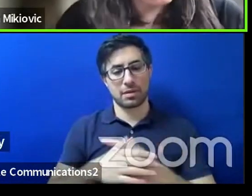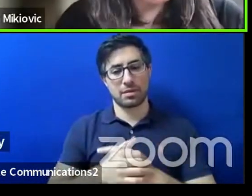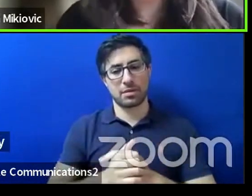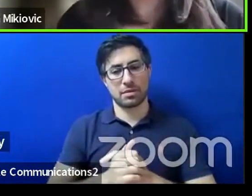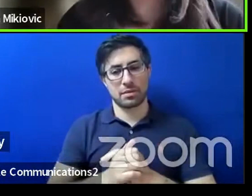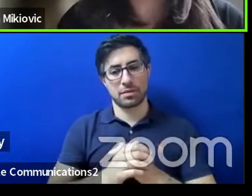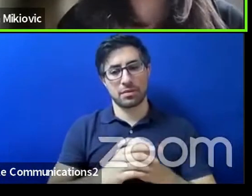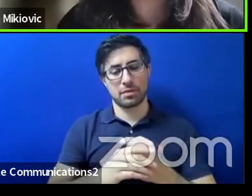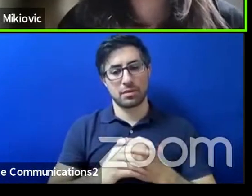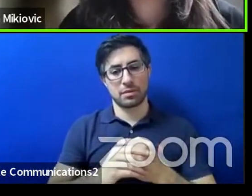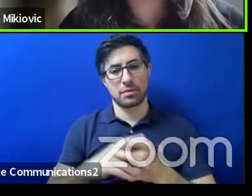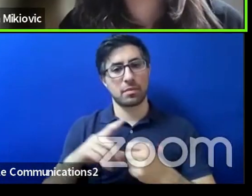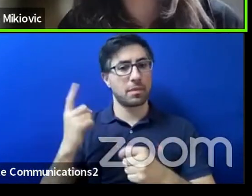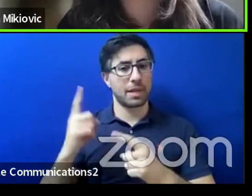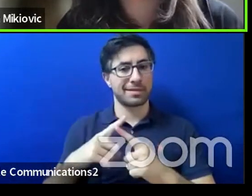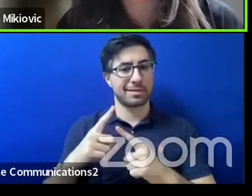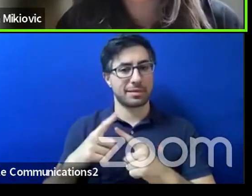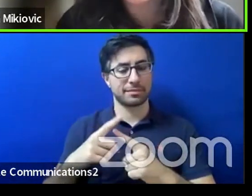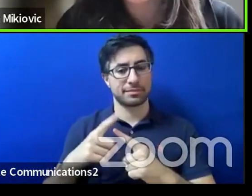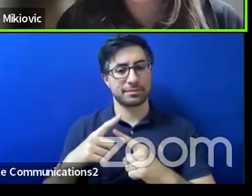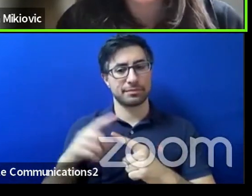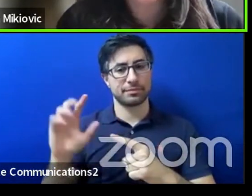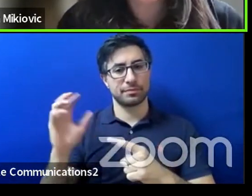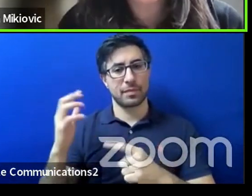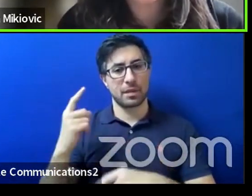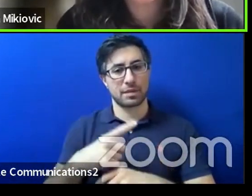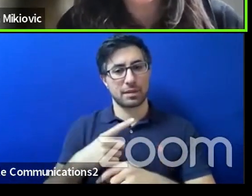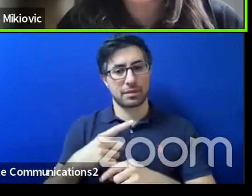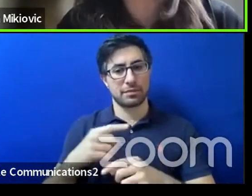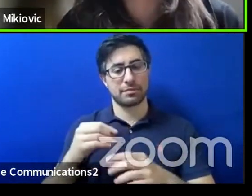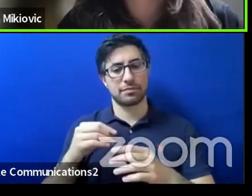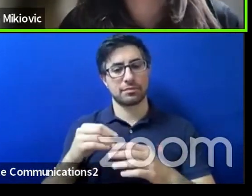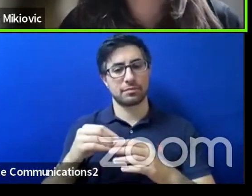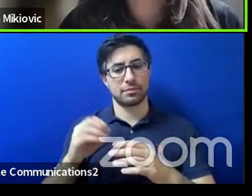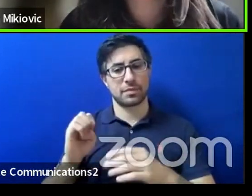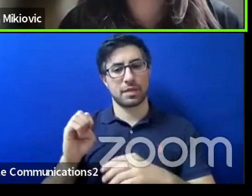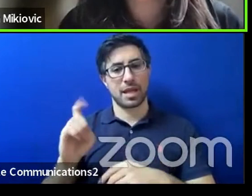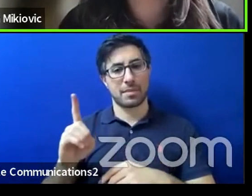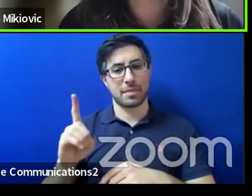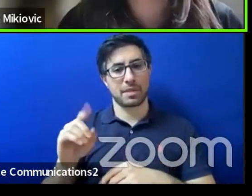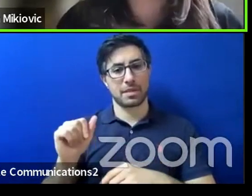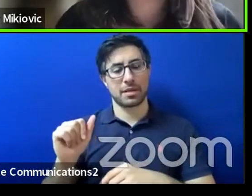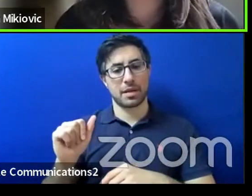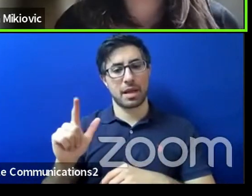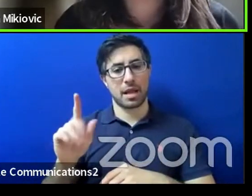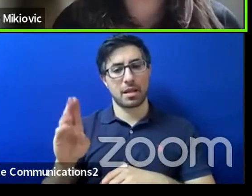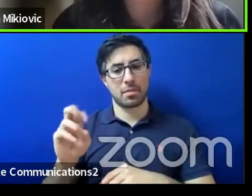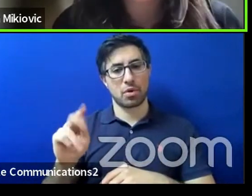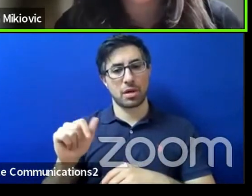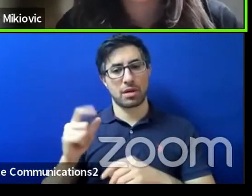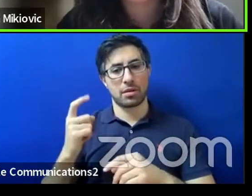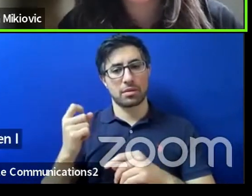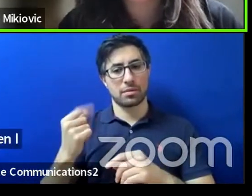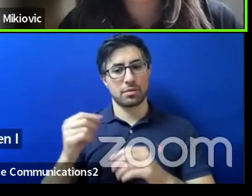I'm wearing a black t-shirt, and it's a sunny day in Edmonton, Alberta, and there's no snow for once. It's fantastic.